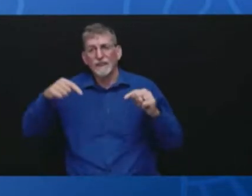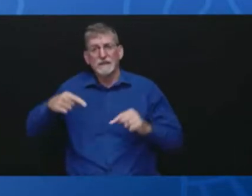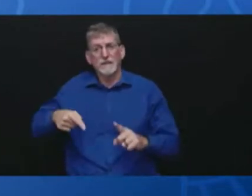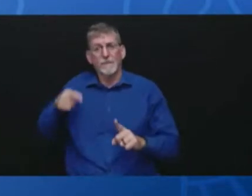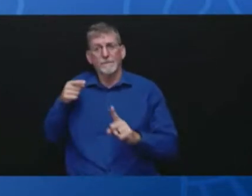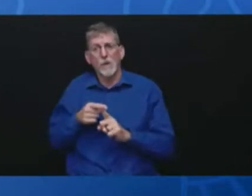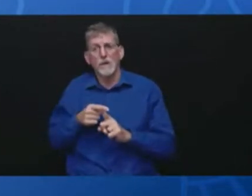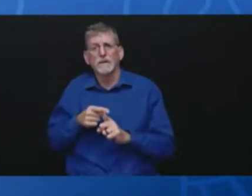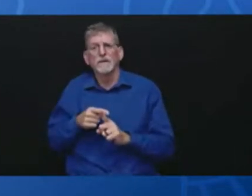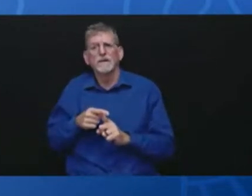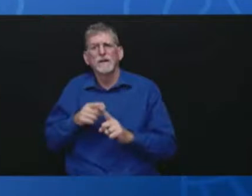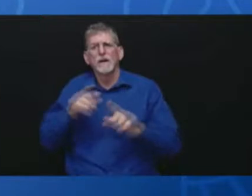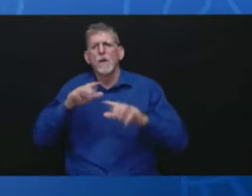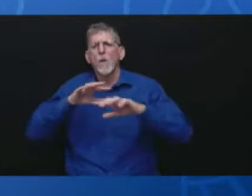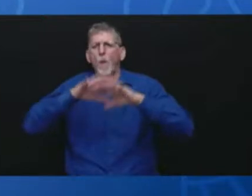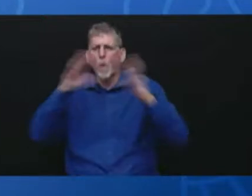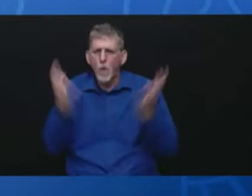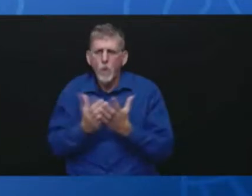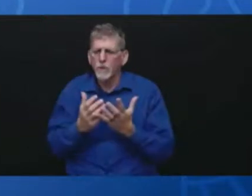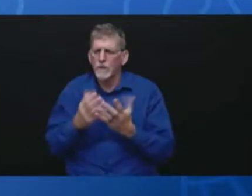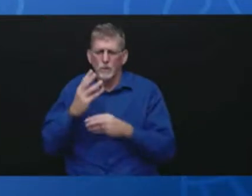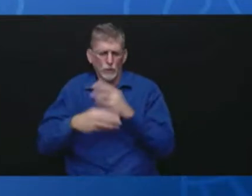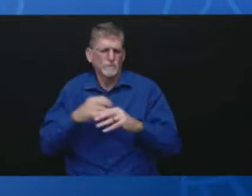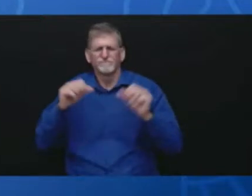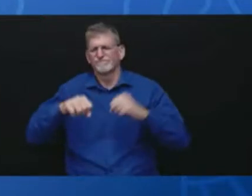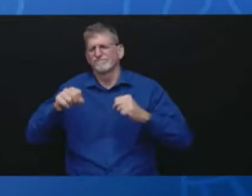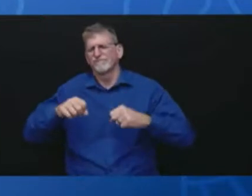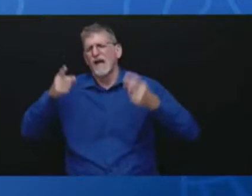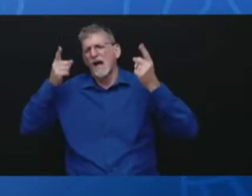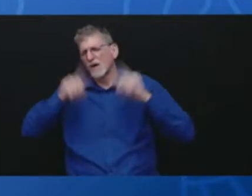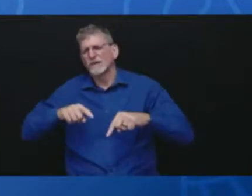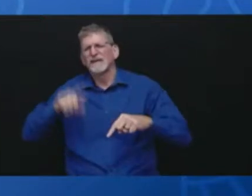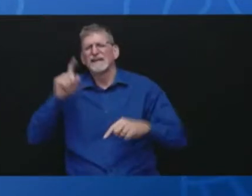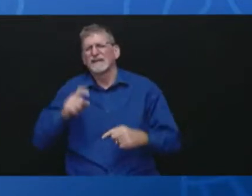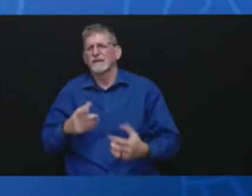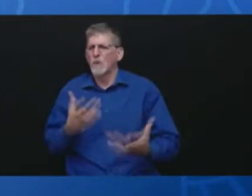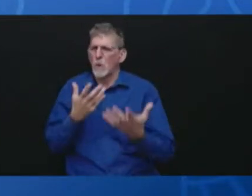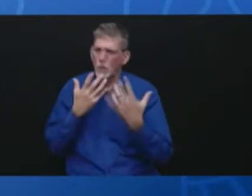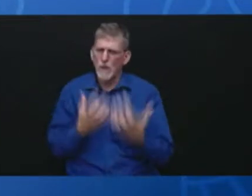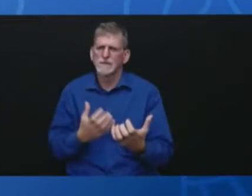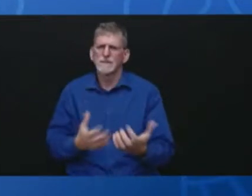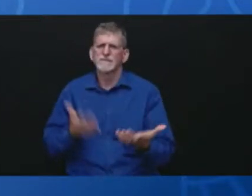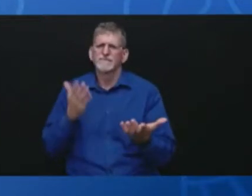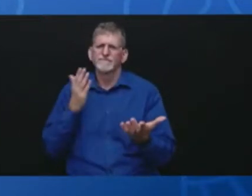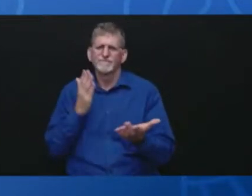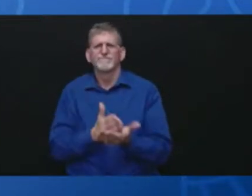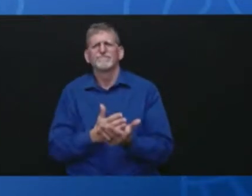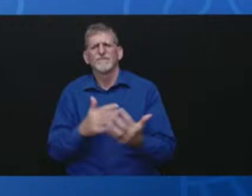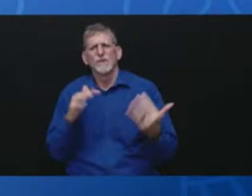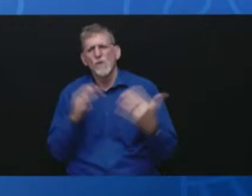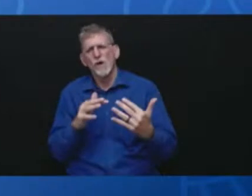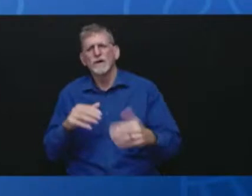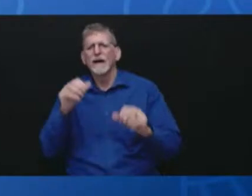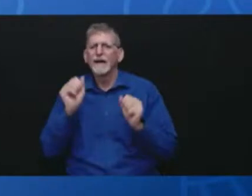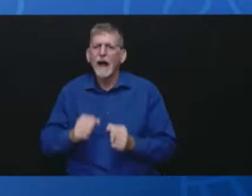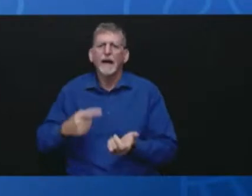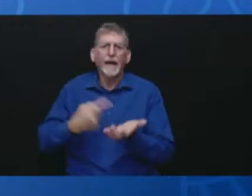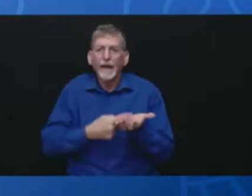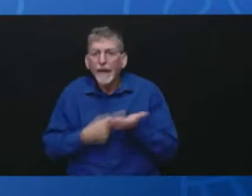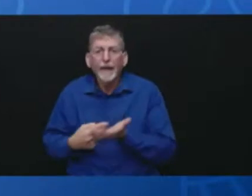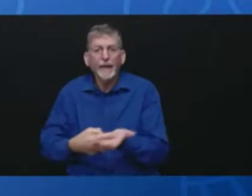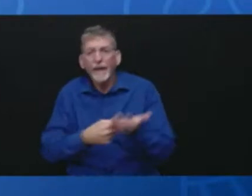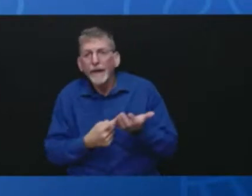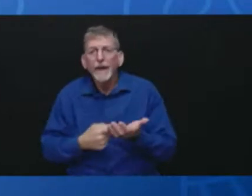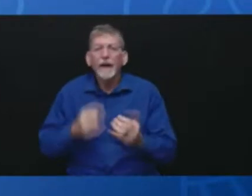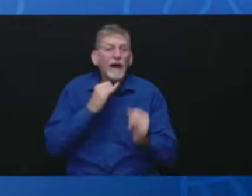has agreed upon and that all of us agree upon, and we can talk about other interviews or what someone